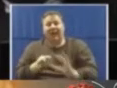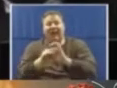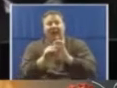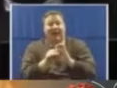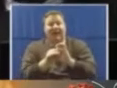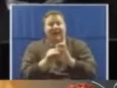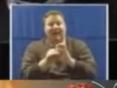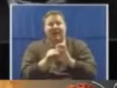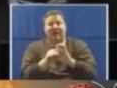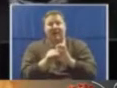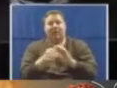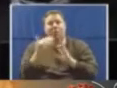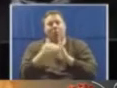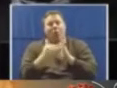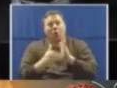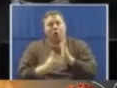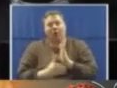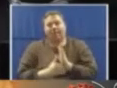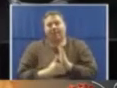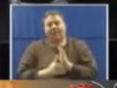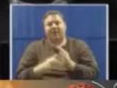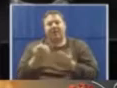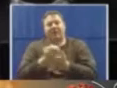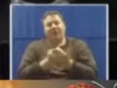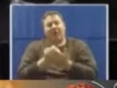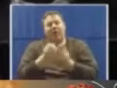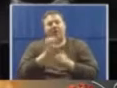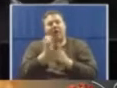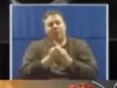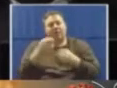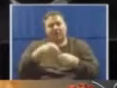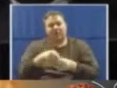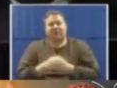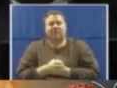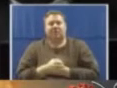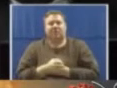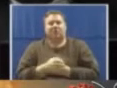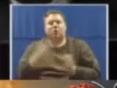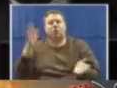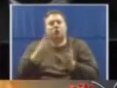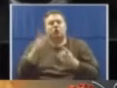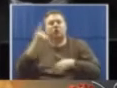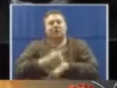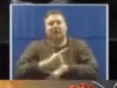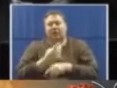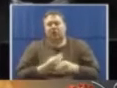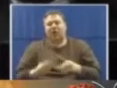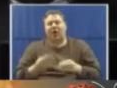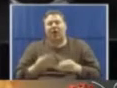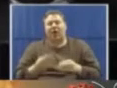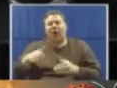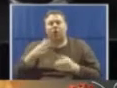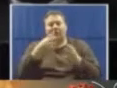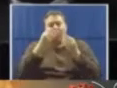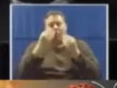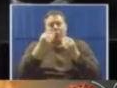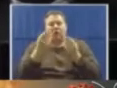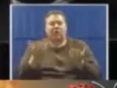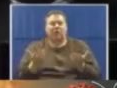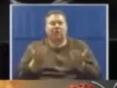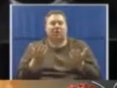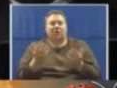environment. Reduce the days that the child or a young person is out of learning and development. The task, C.S.